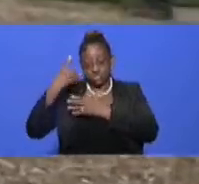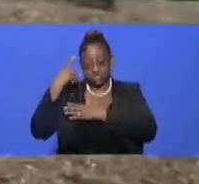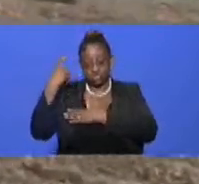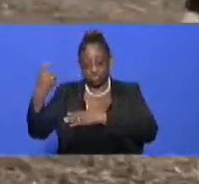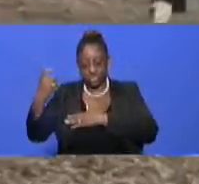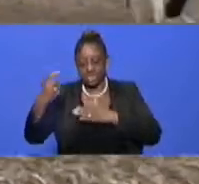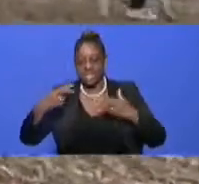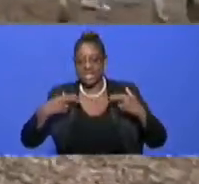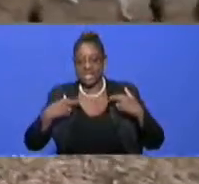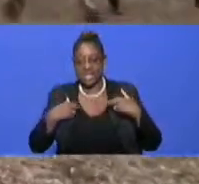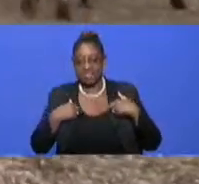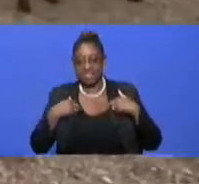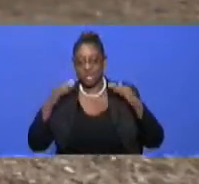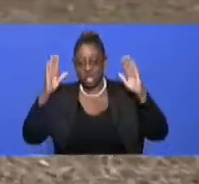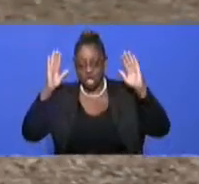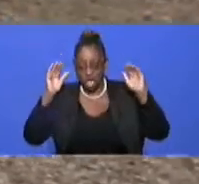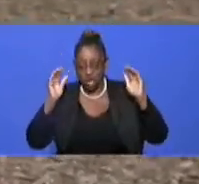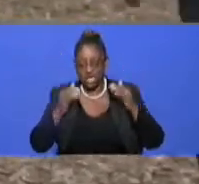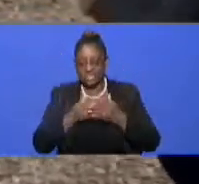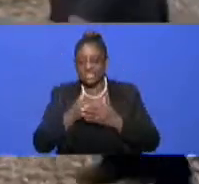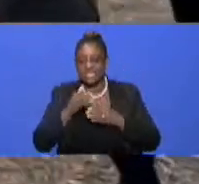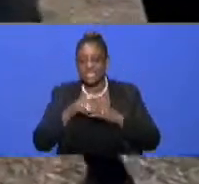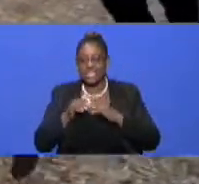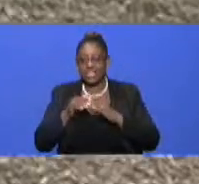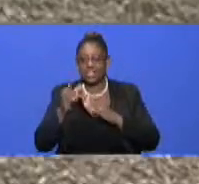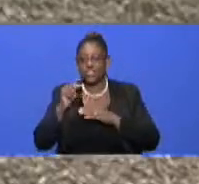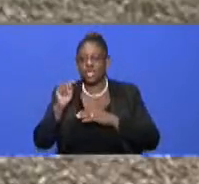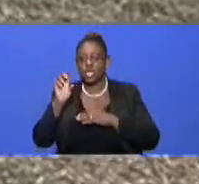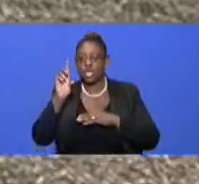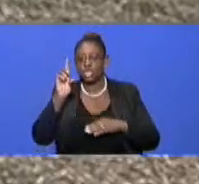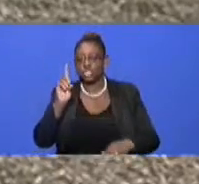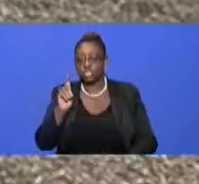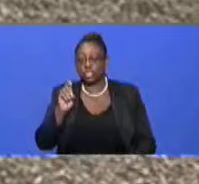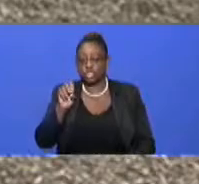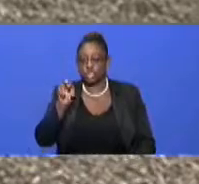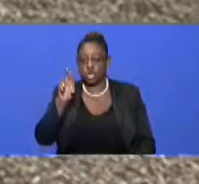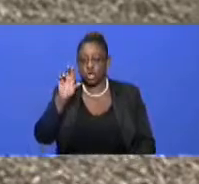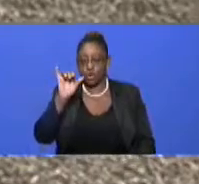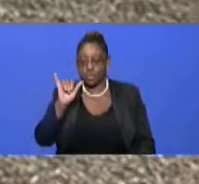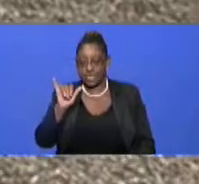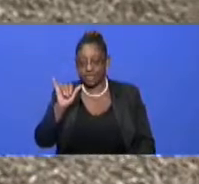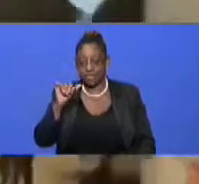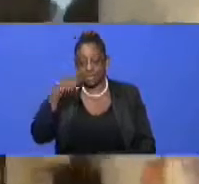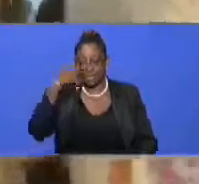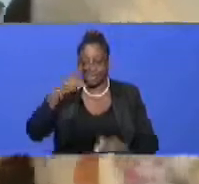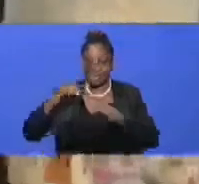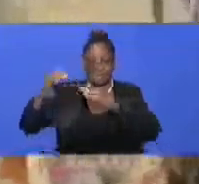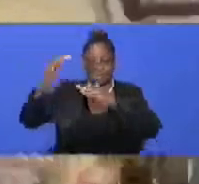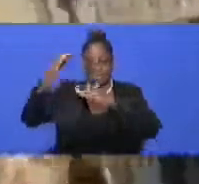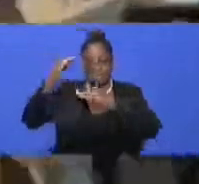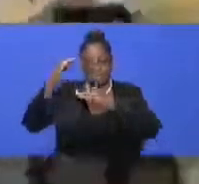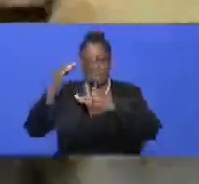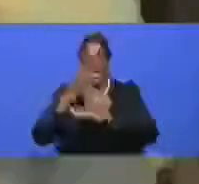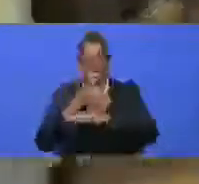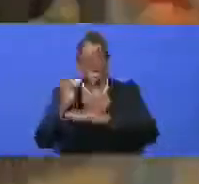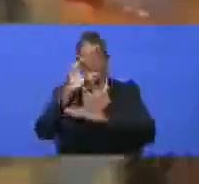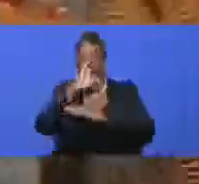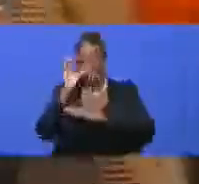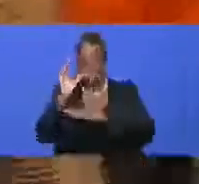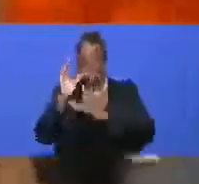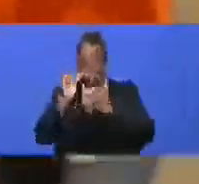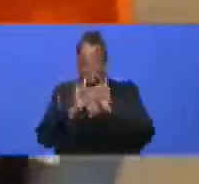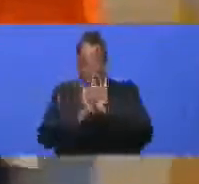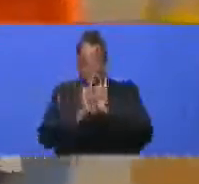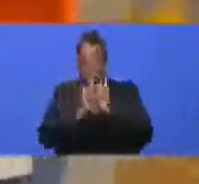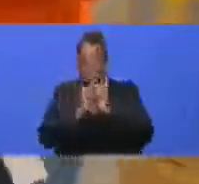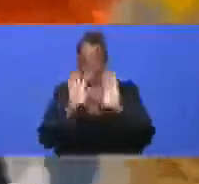of having a horse in the prestigious Kentucky Derby as he is the top of the leaderboard. He was there to celebrate with his family.